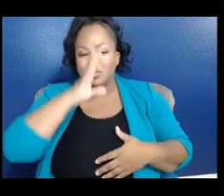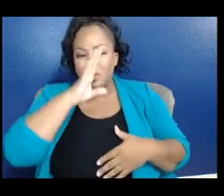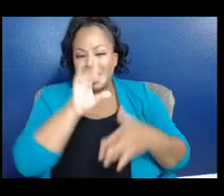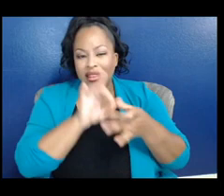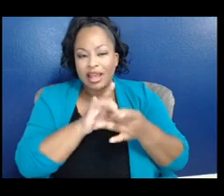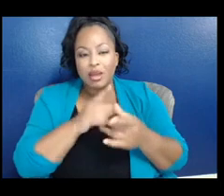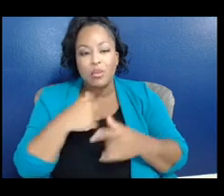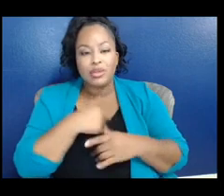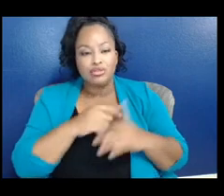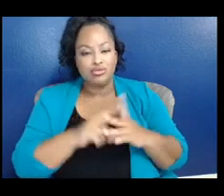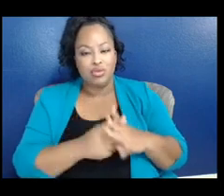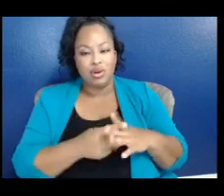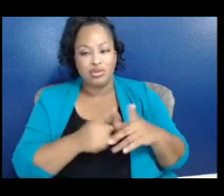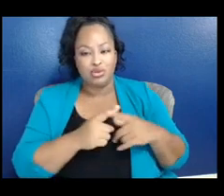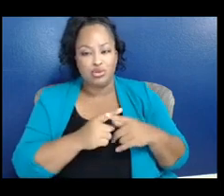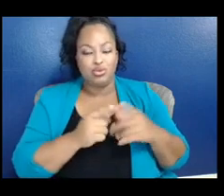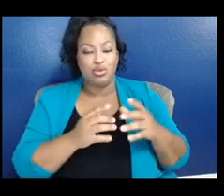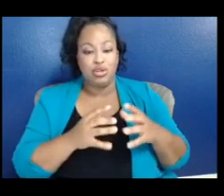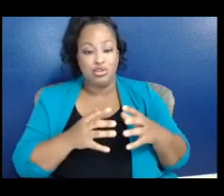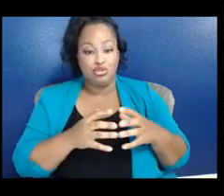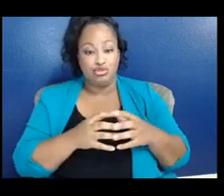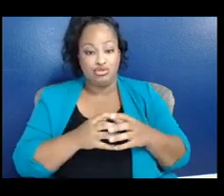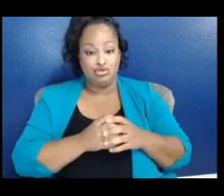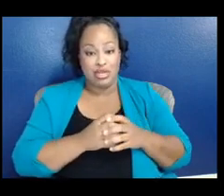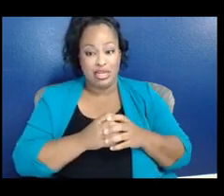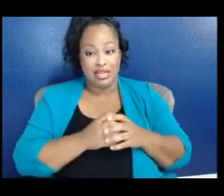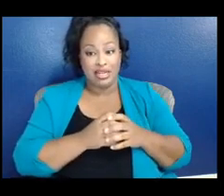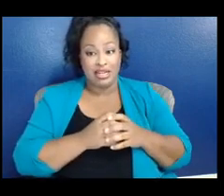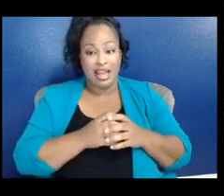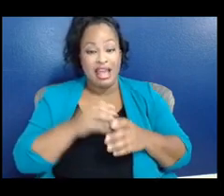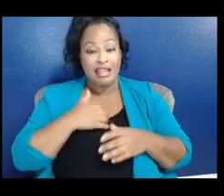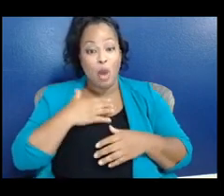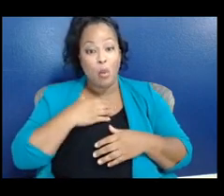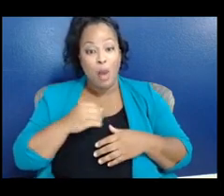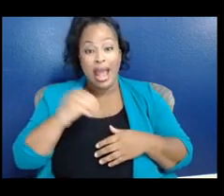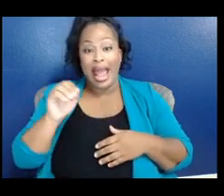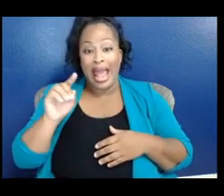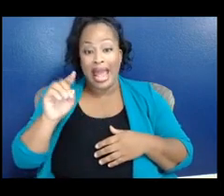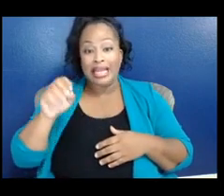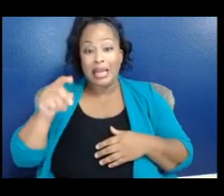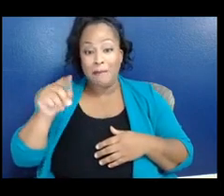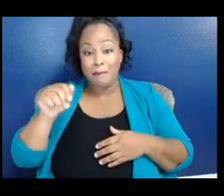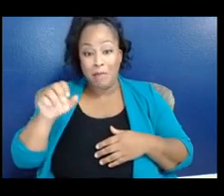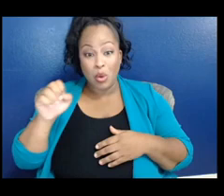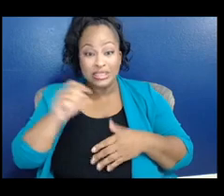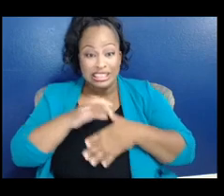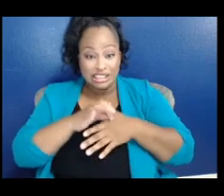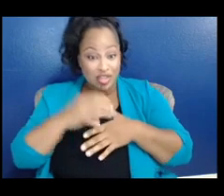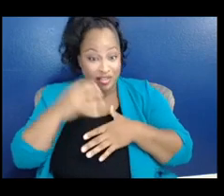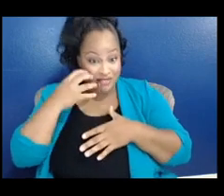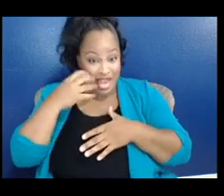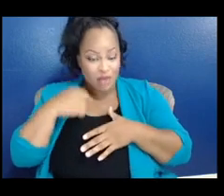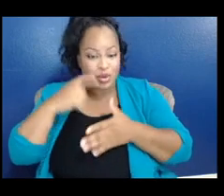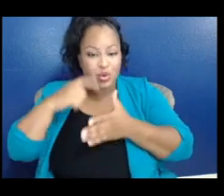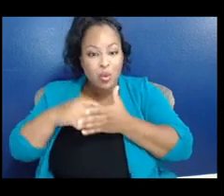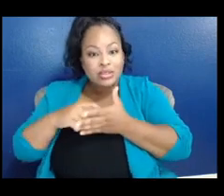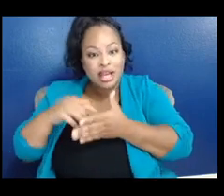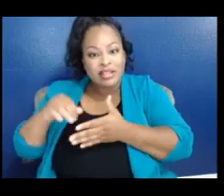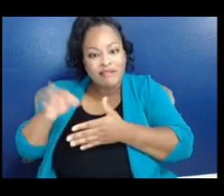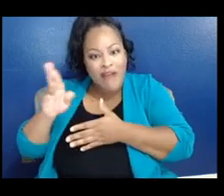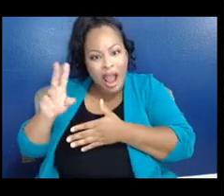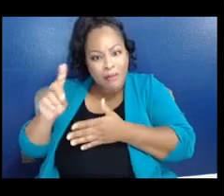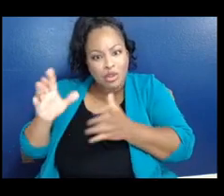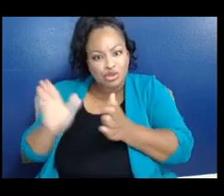start to shrink the white adipose tissue, the fat, then we also start to see that fibroids shrink. And that data